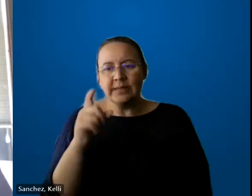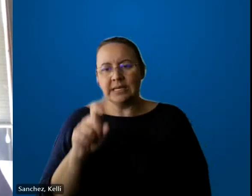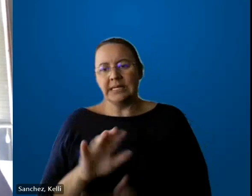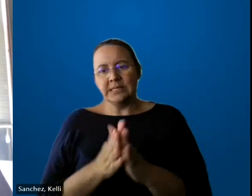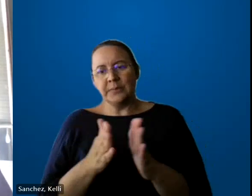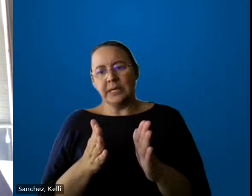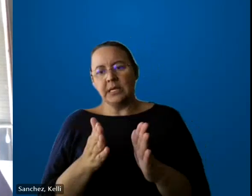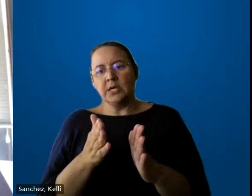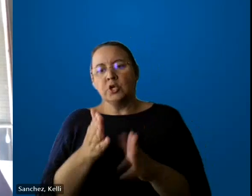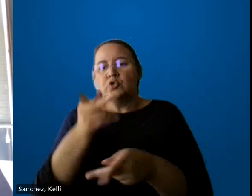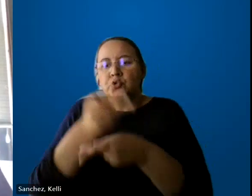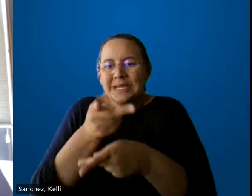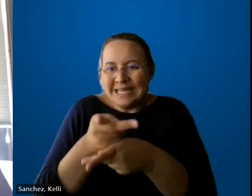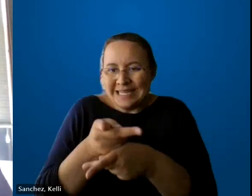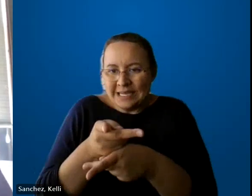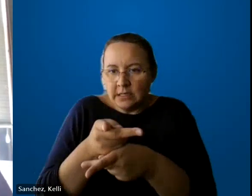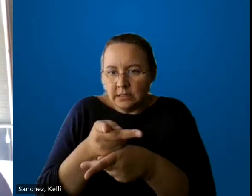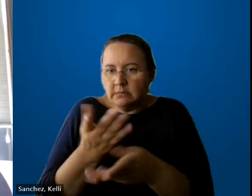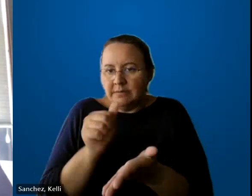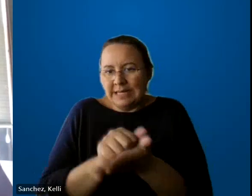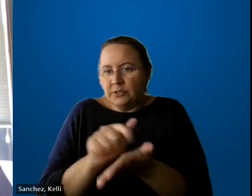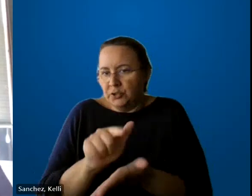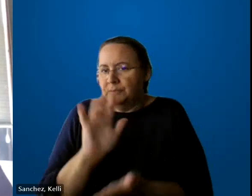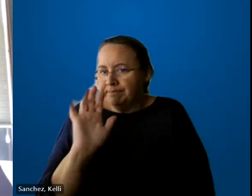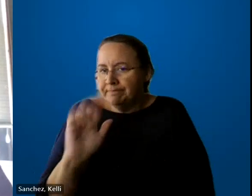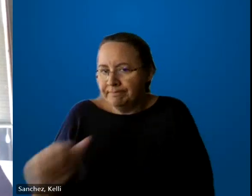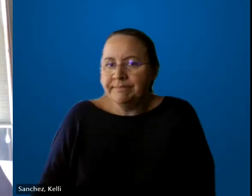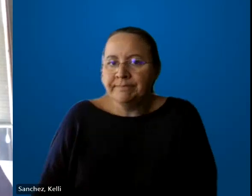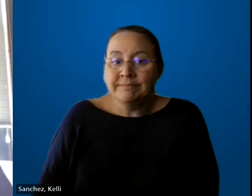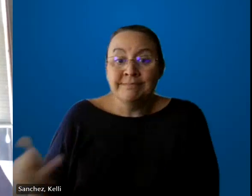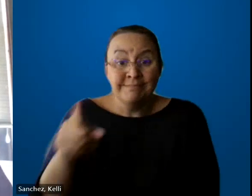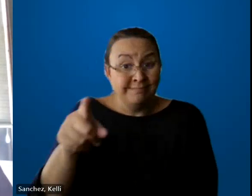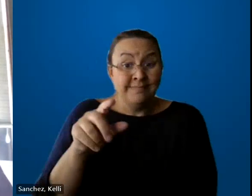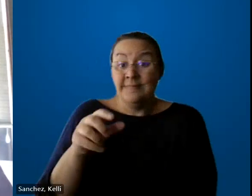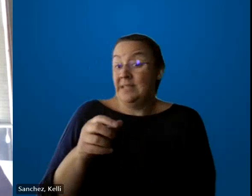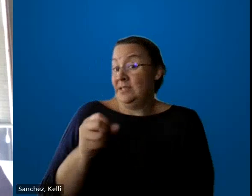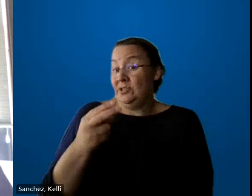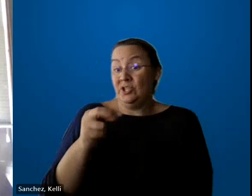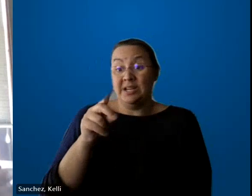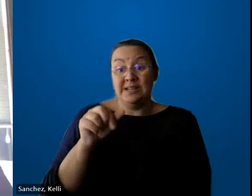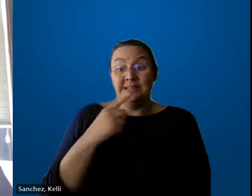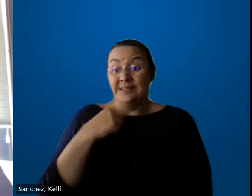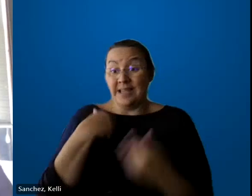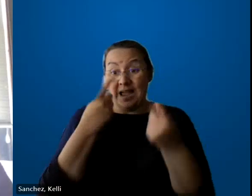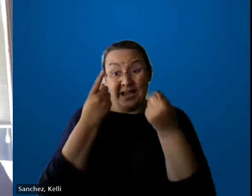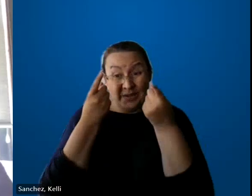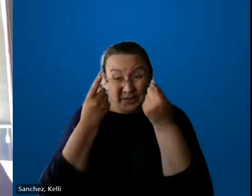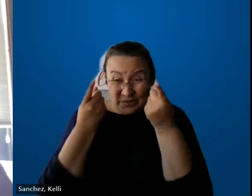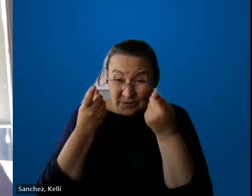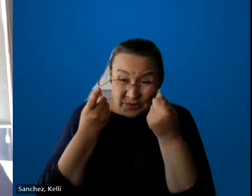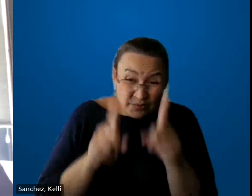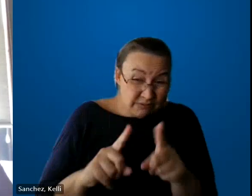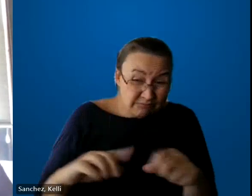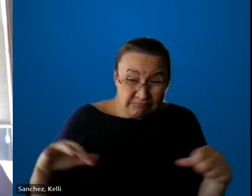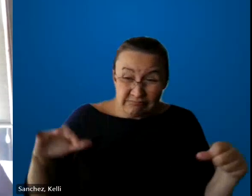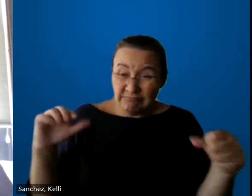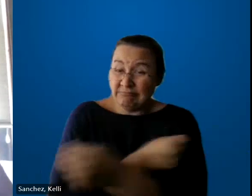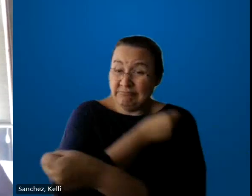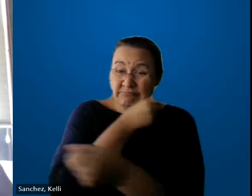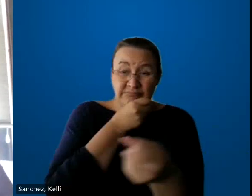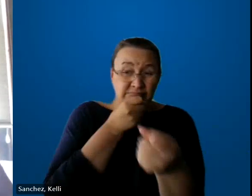treated, you know? Yeah, definitely. I agree 100% with everything that they both